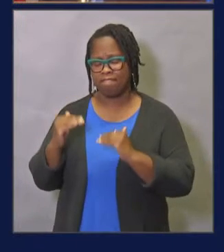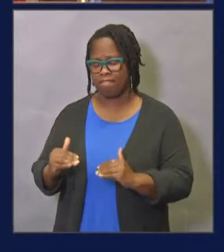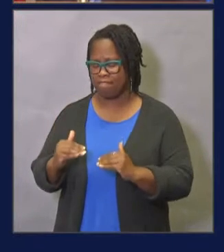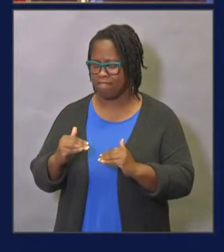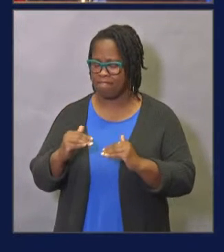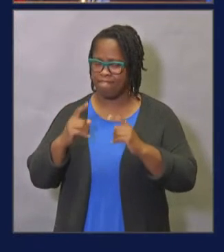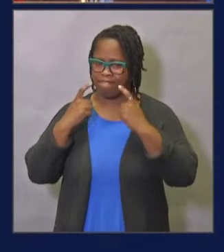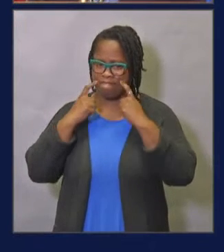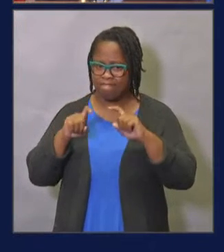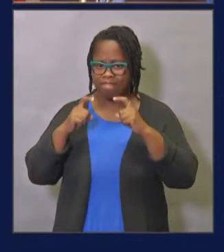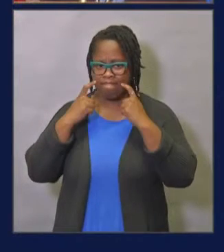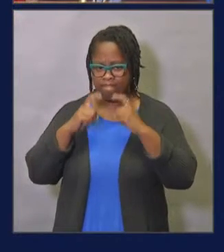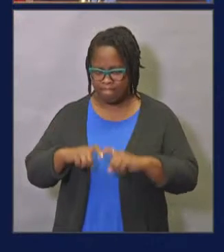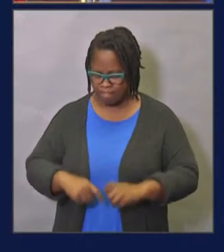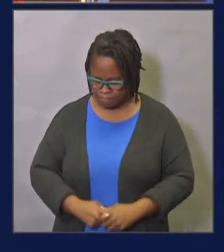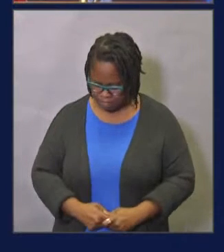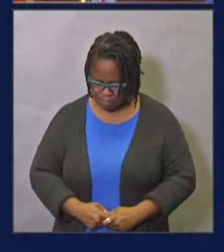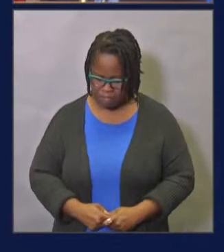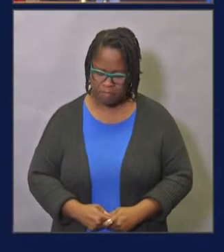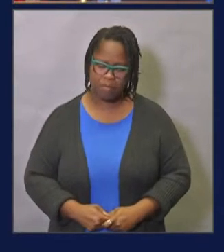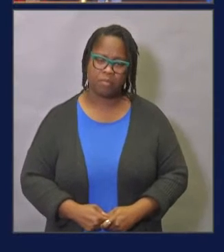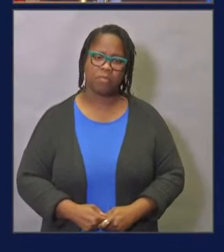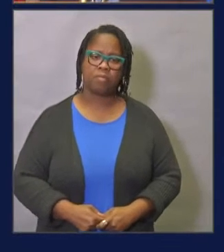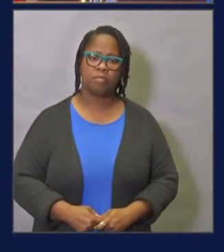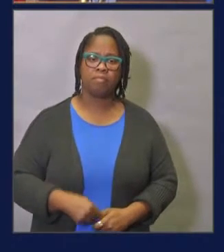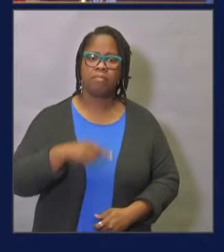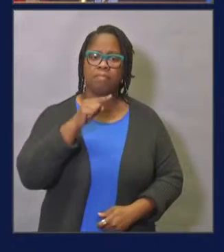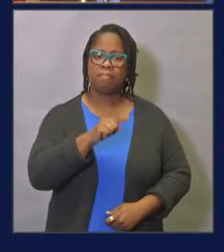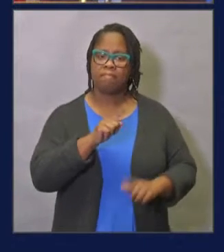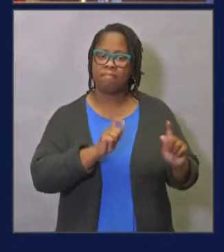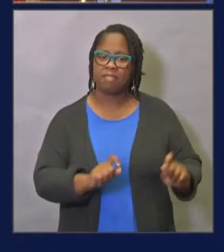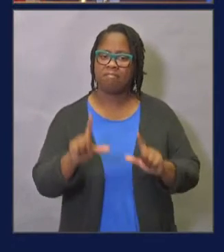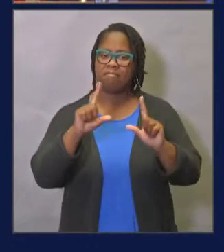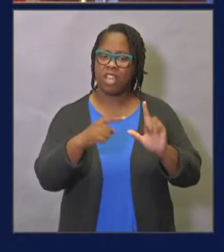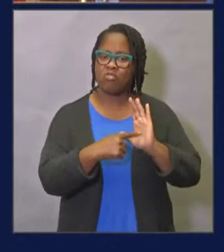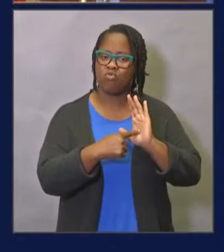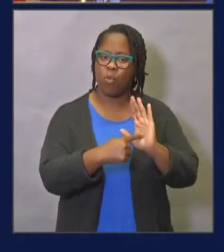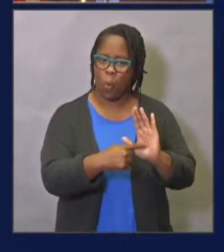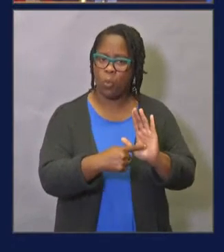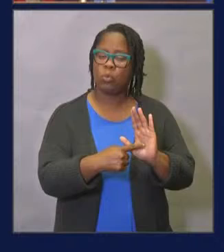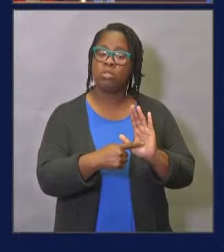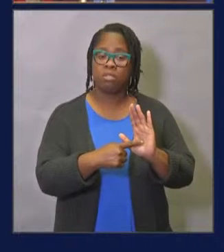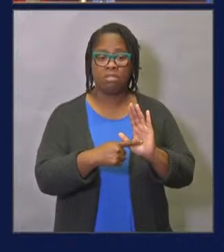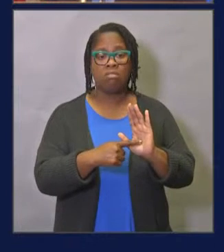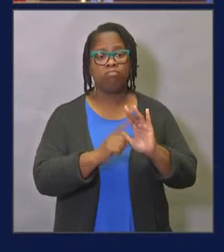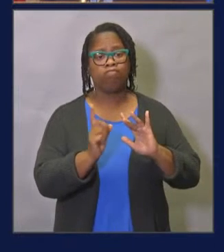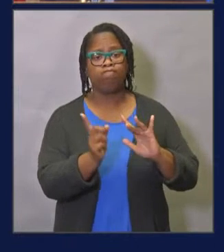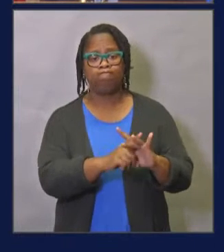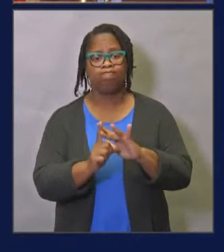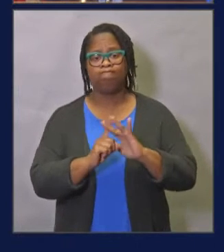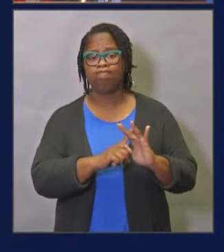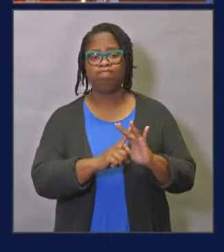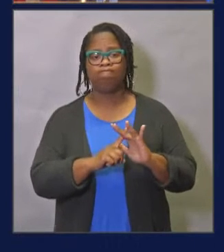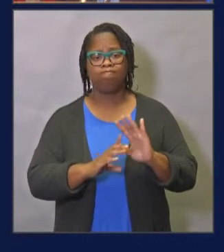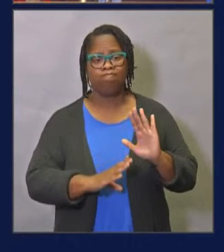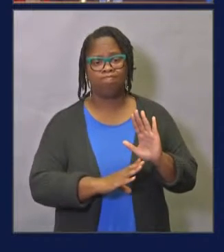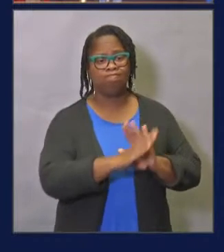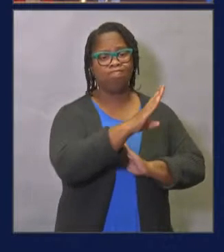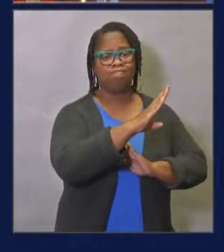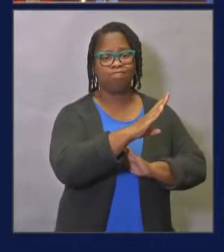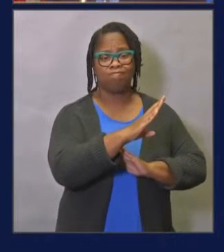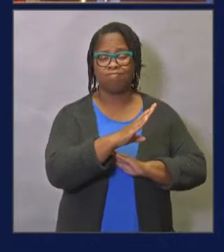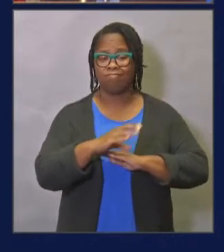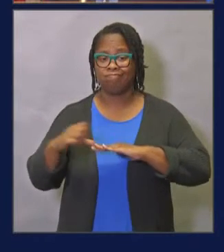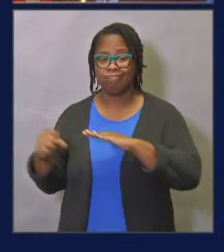I think this slide helps in understanding how cases increase, how as cases are increasing, hospitalizations